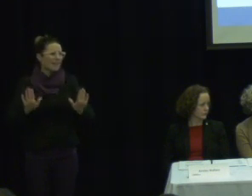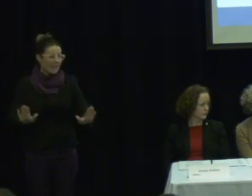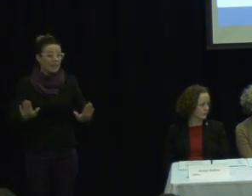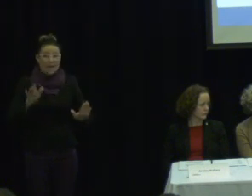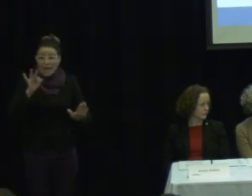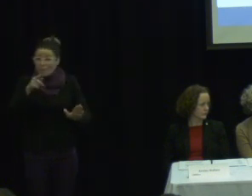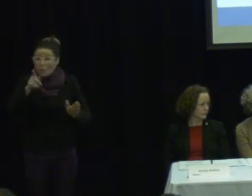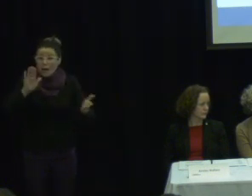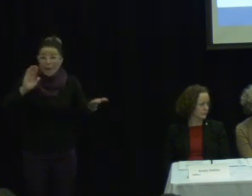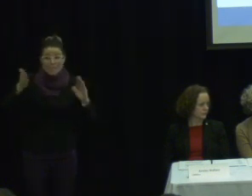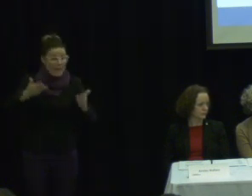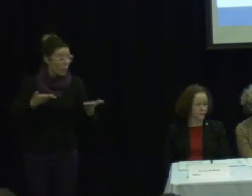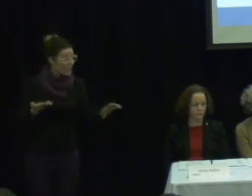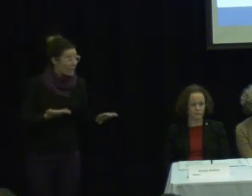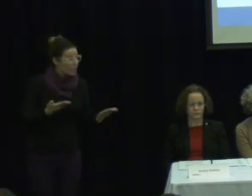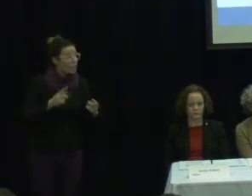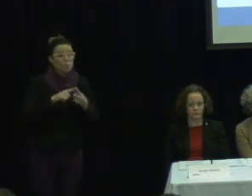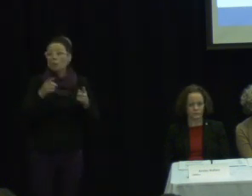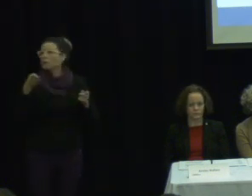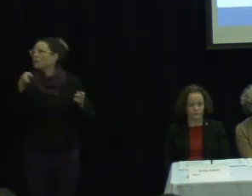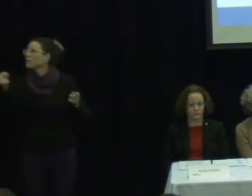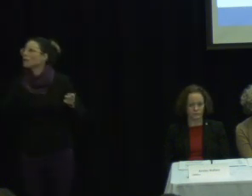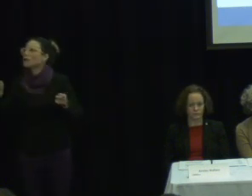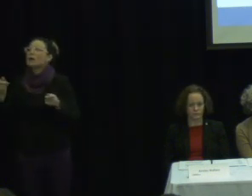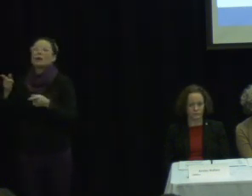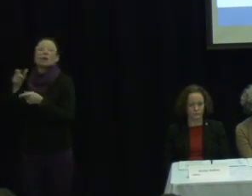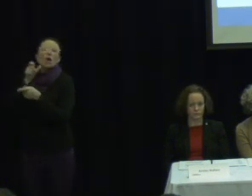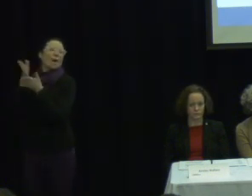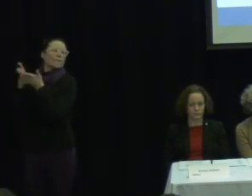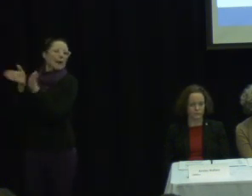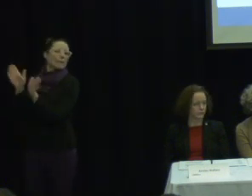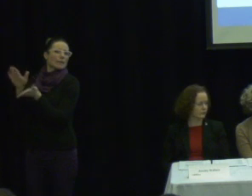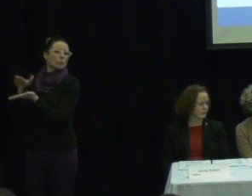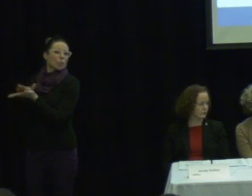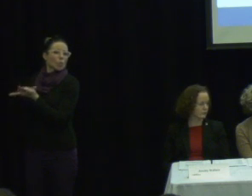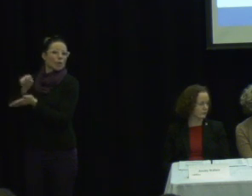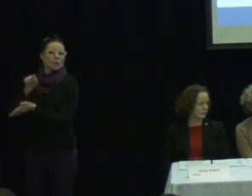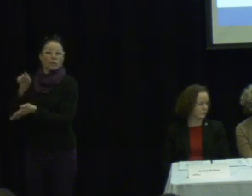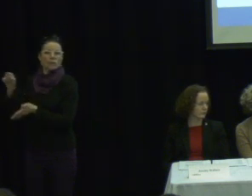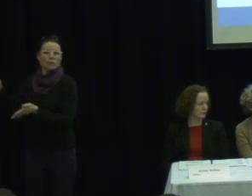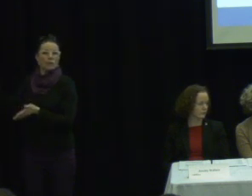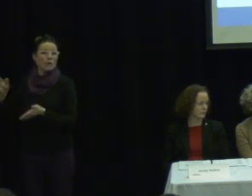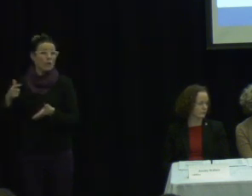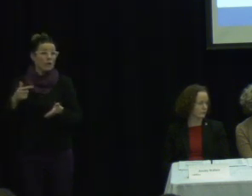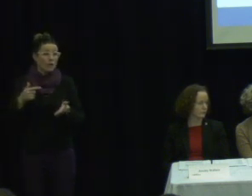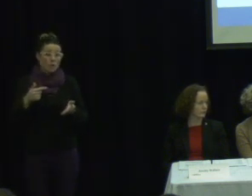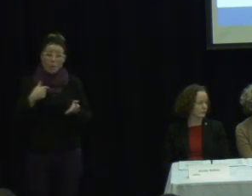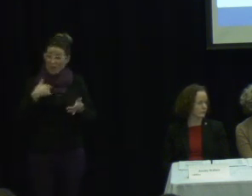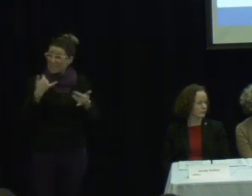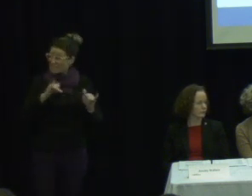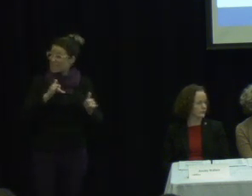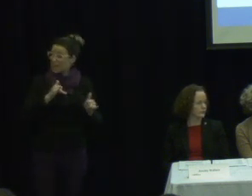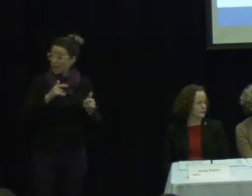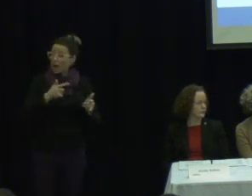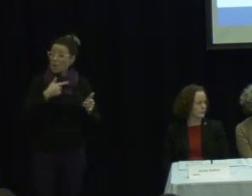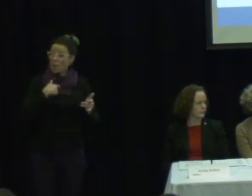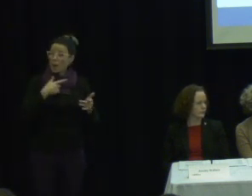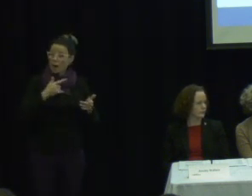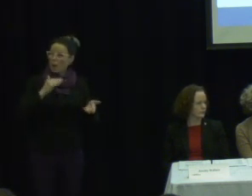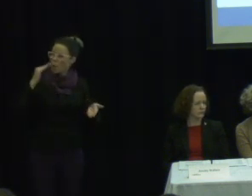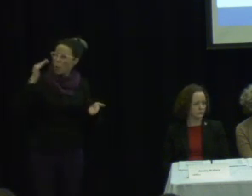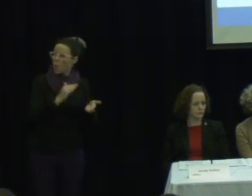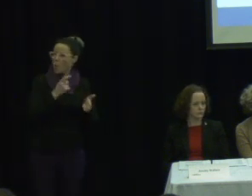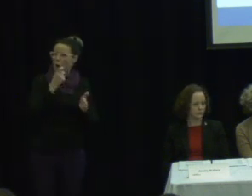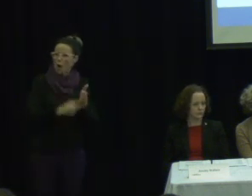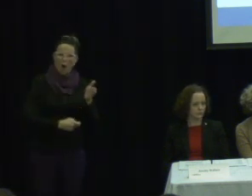to our non-public competitors, we went on price point tremendously. So why would you pay